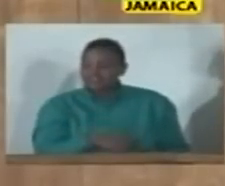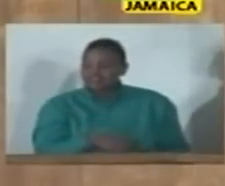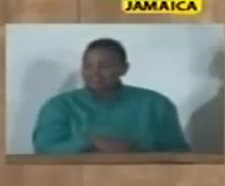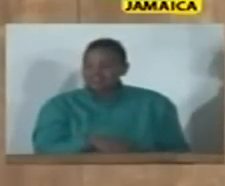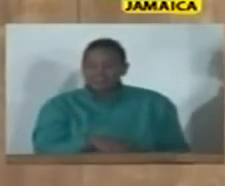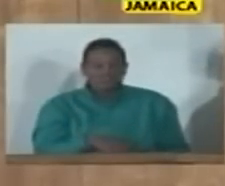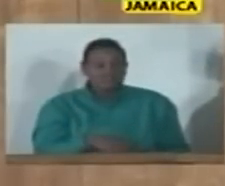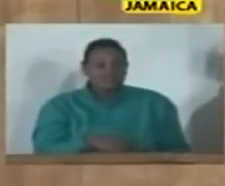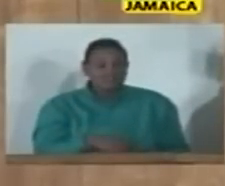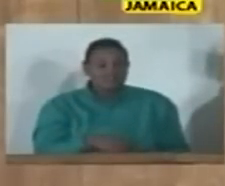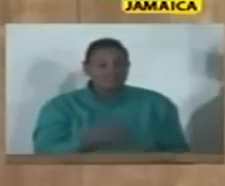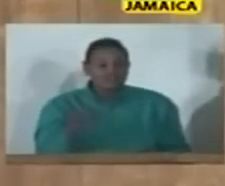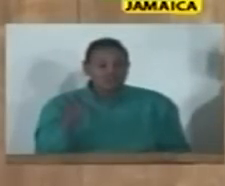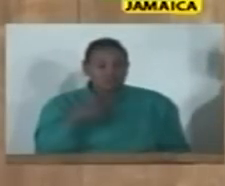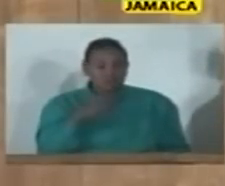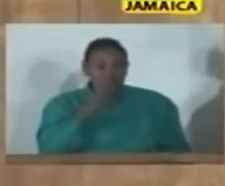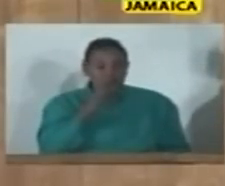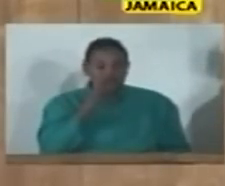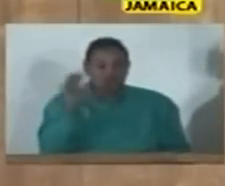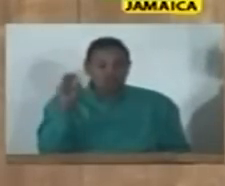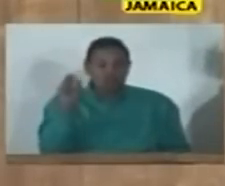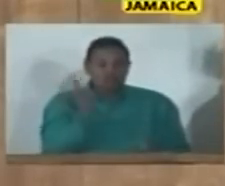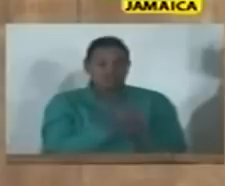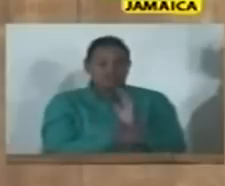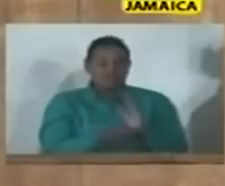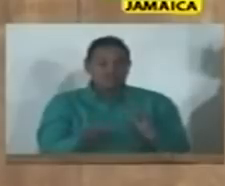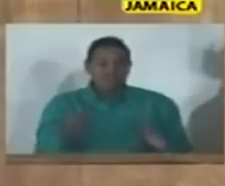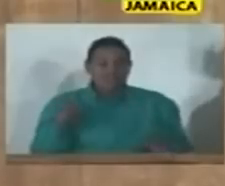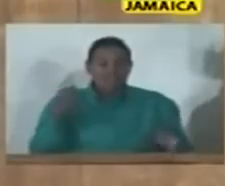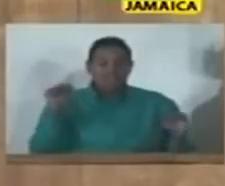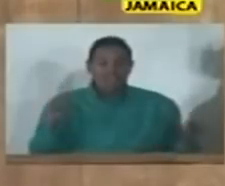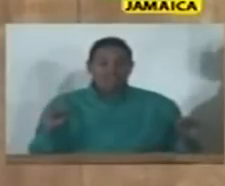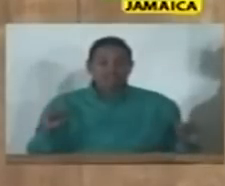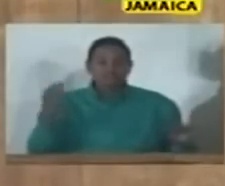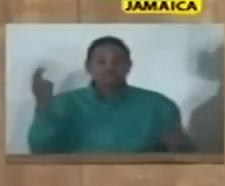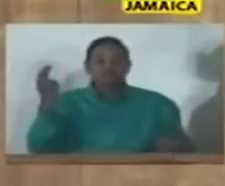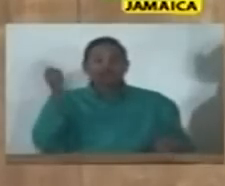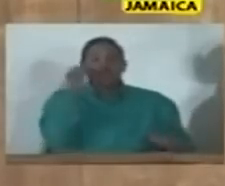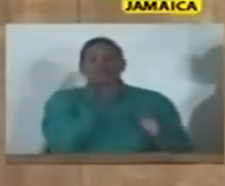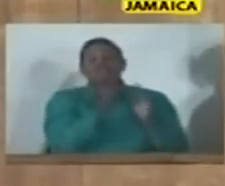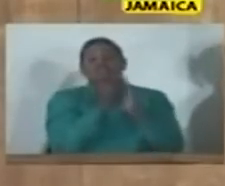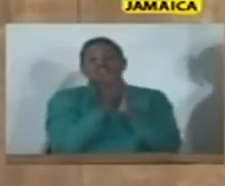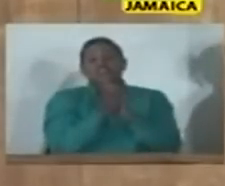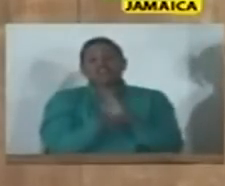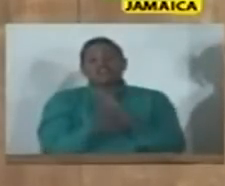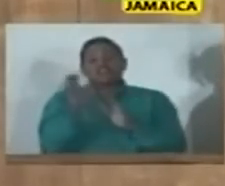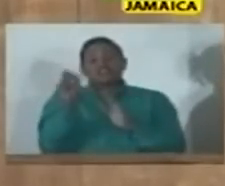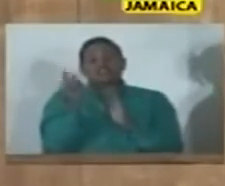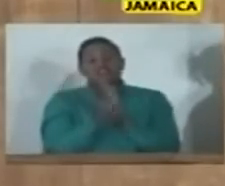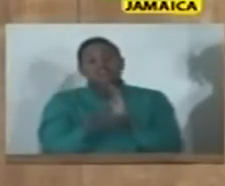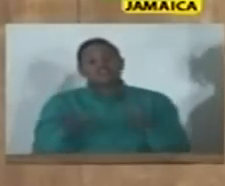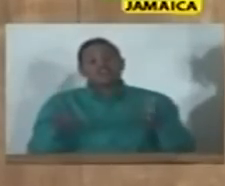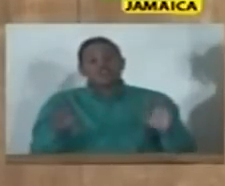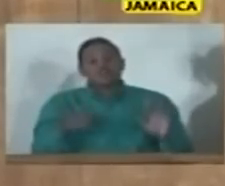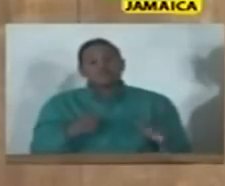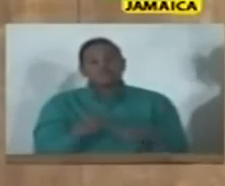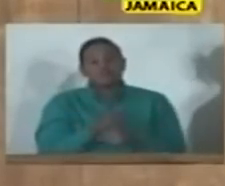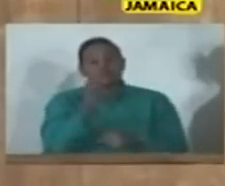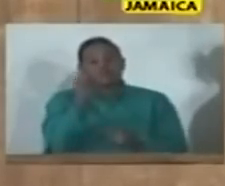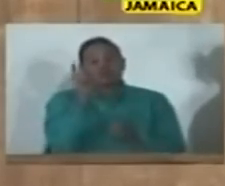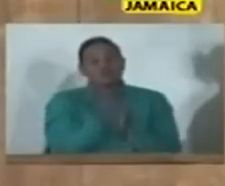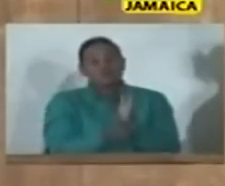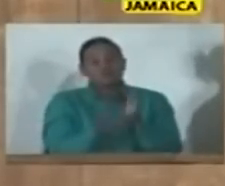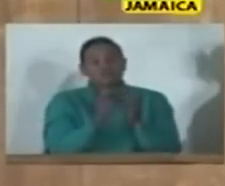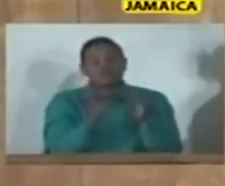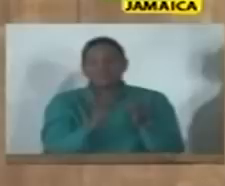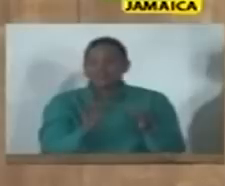I have 30 minutes, you know, and I'm capable of using every second in it. So just allow me to make the 1 minute thing I